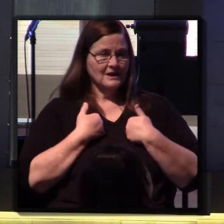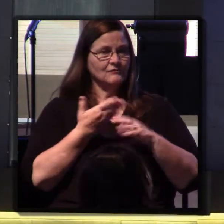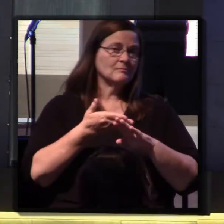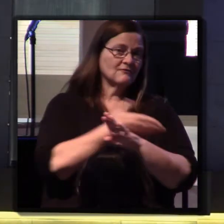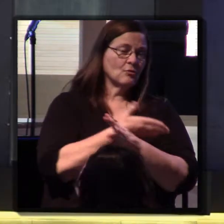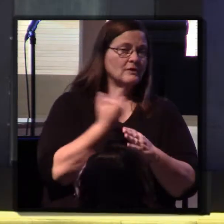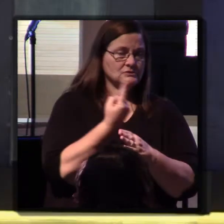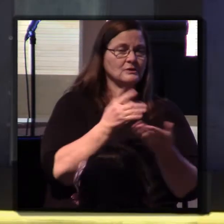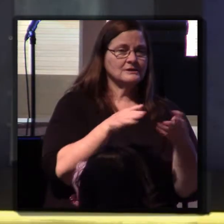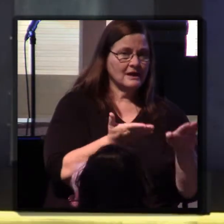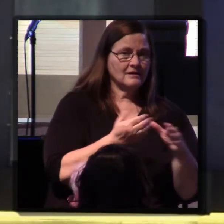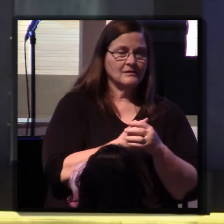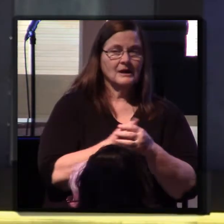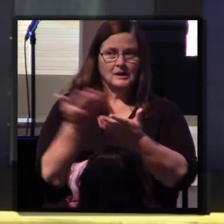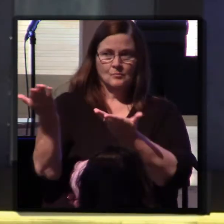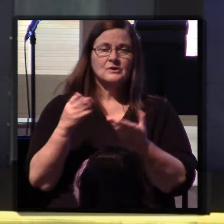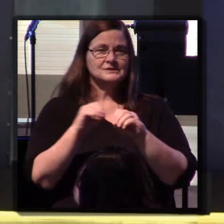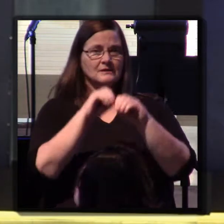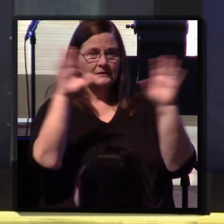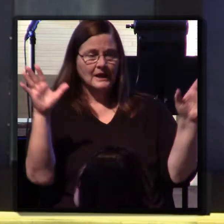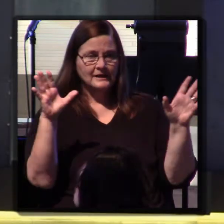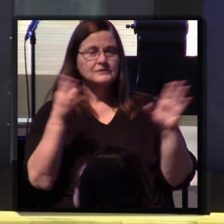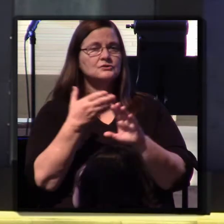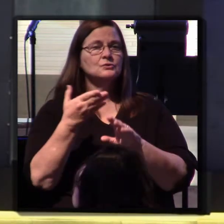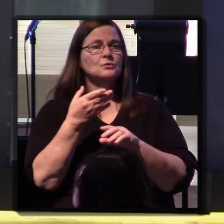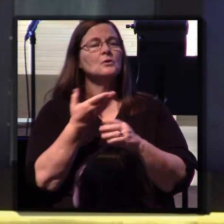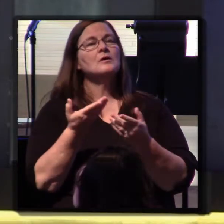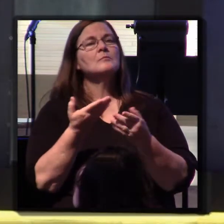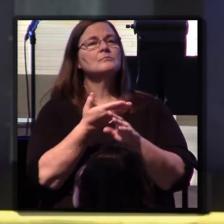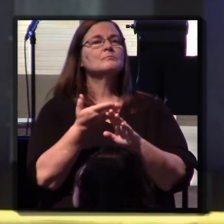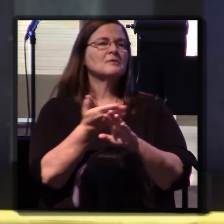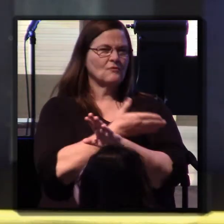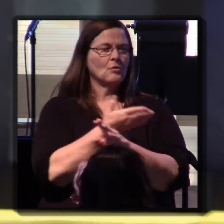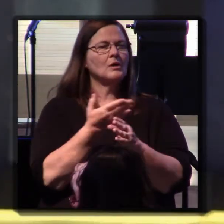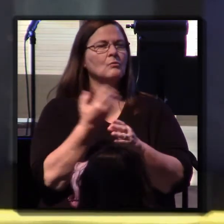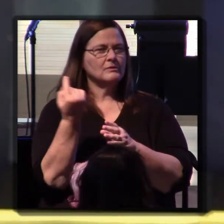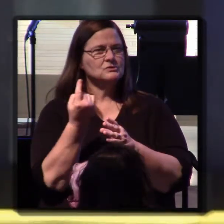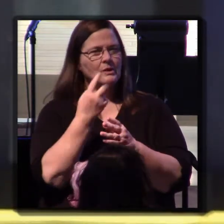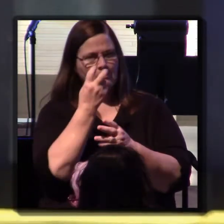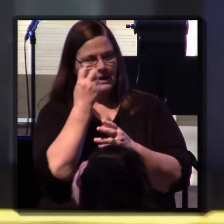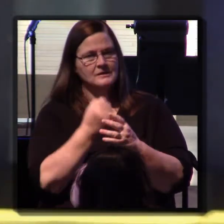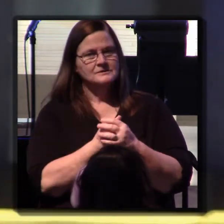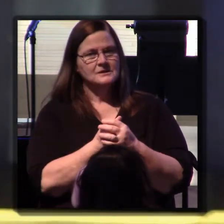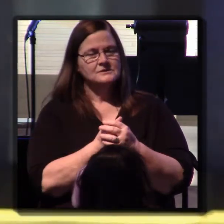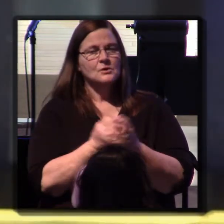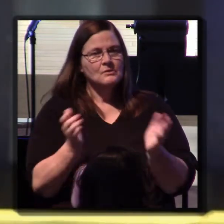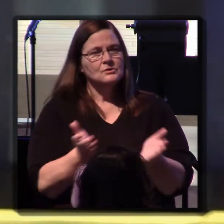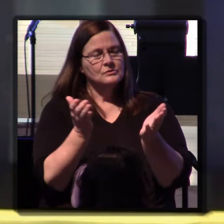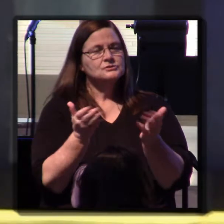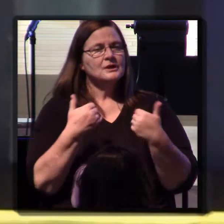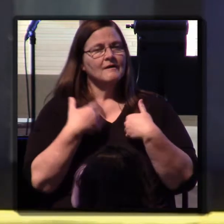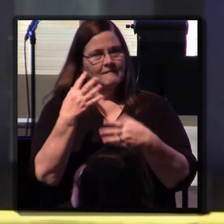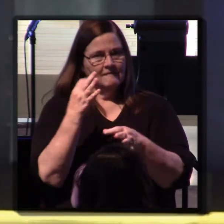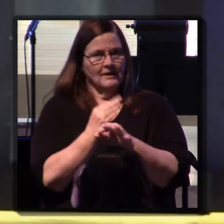in your life and brings life where there was death and light where there was blindness. So we